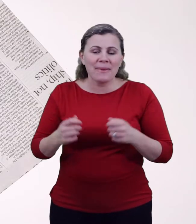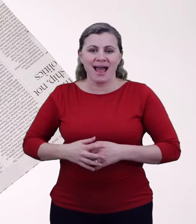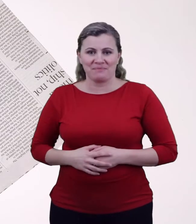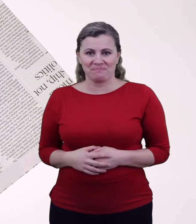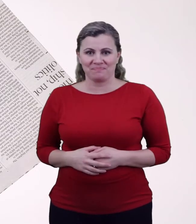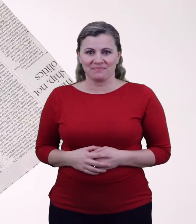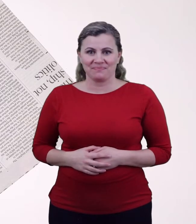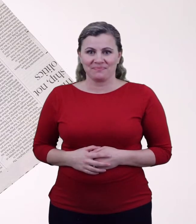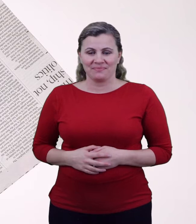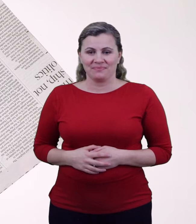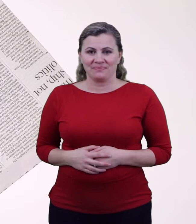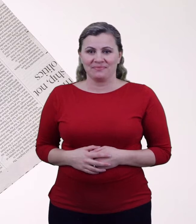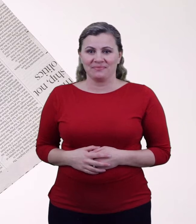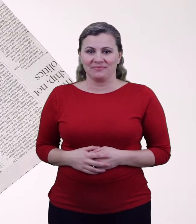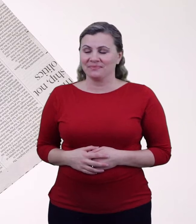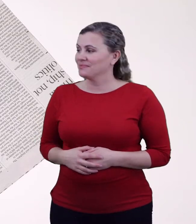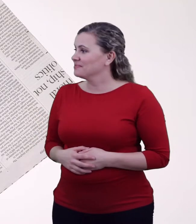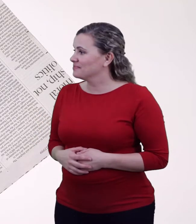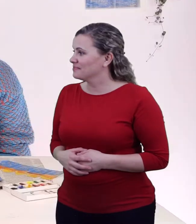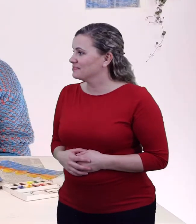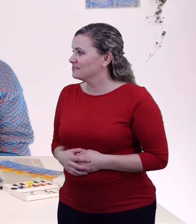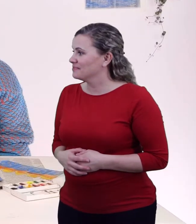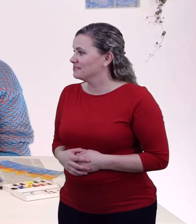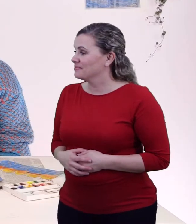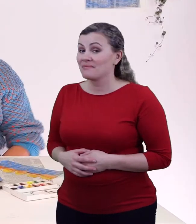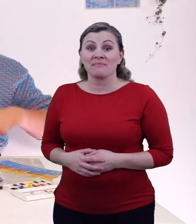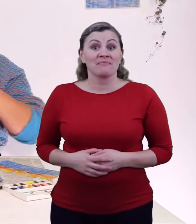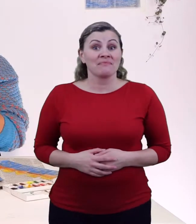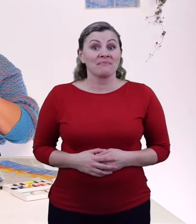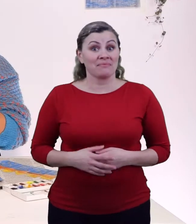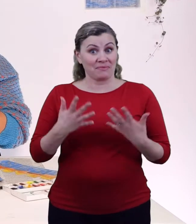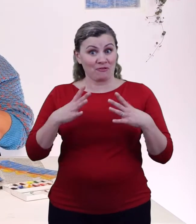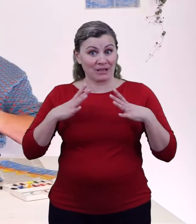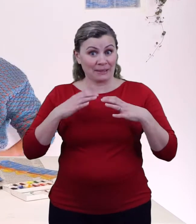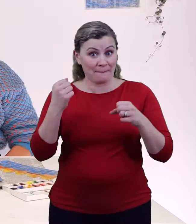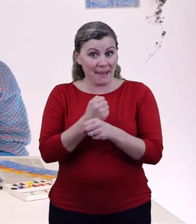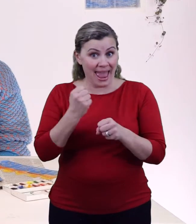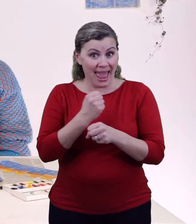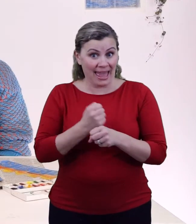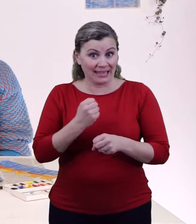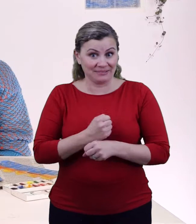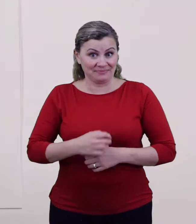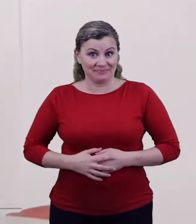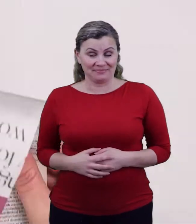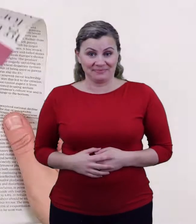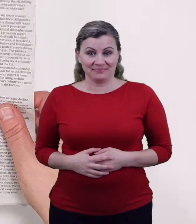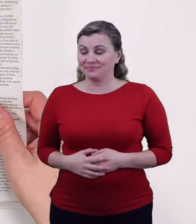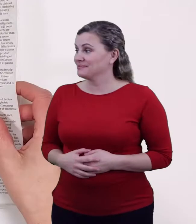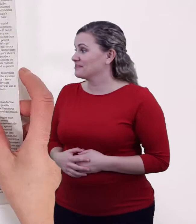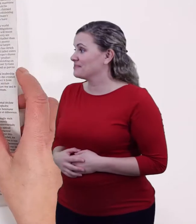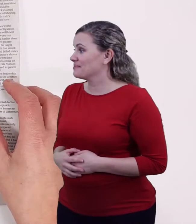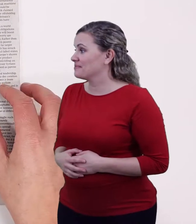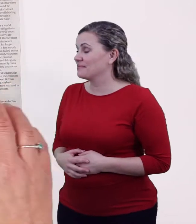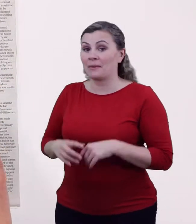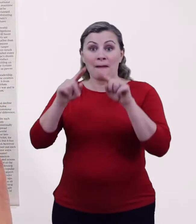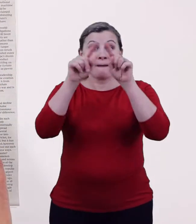with mainly text, not too many photos. So let's get making. We're going to create